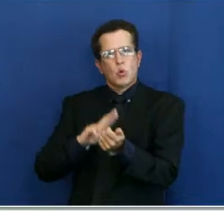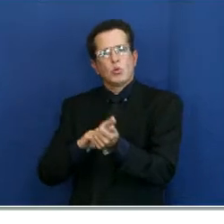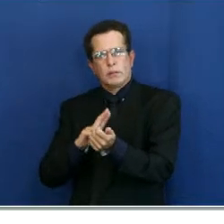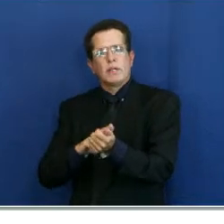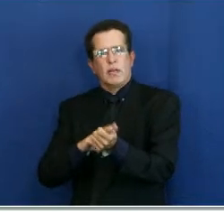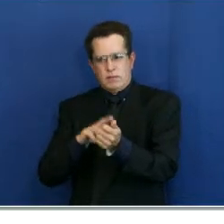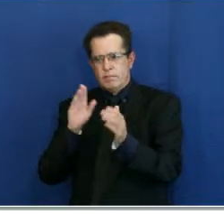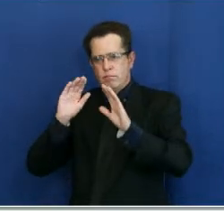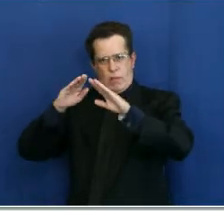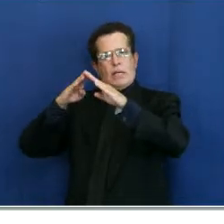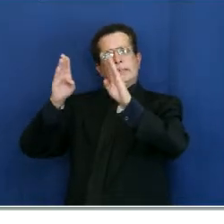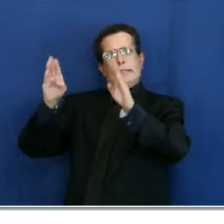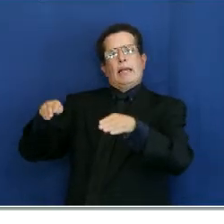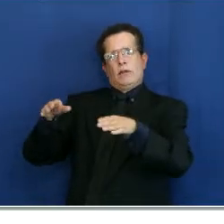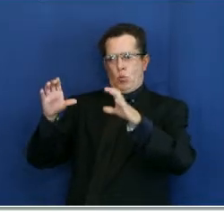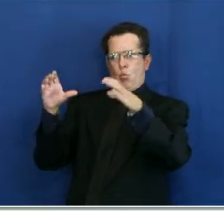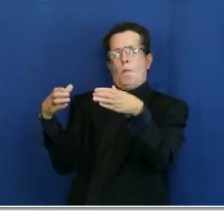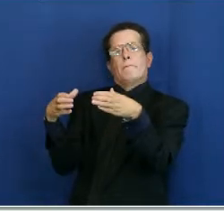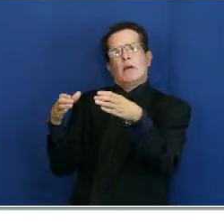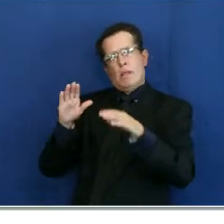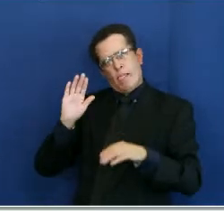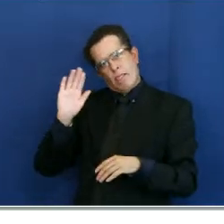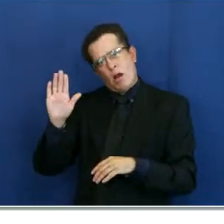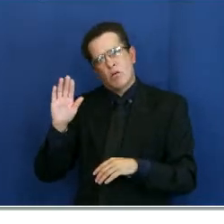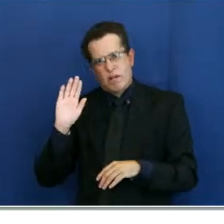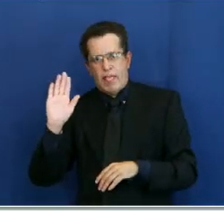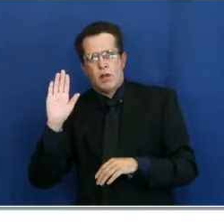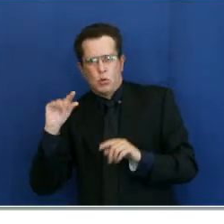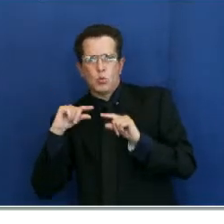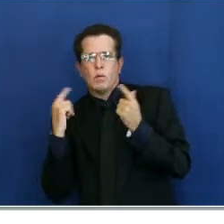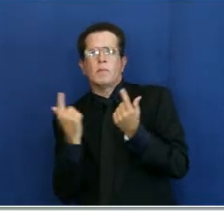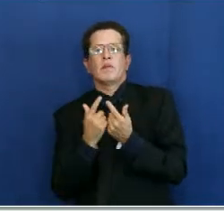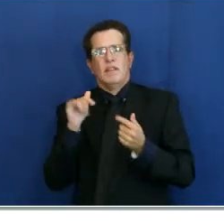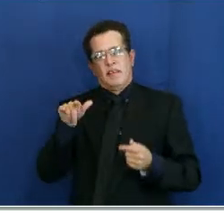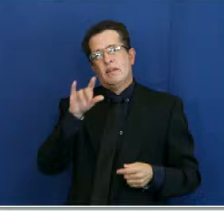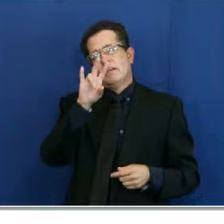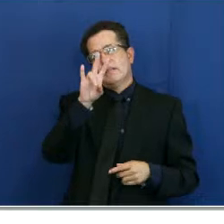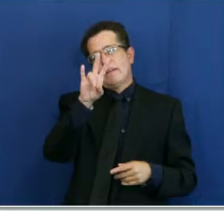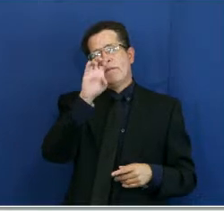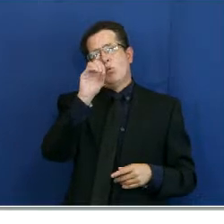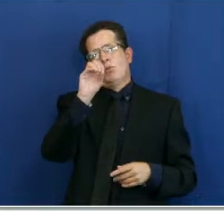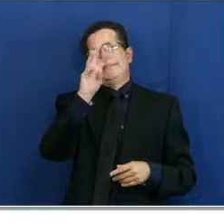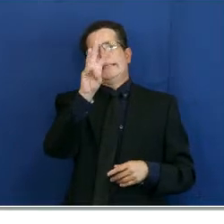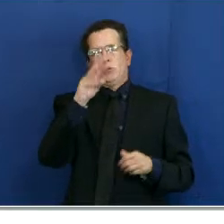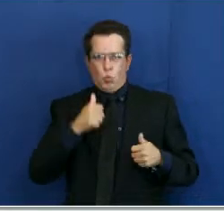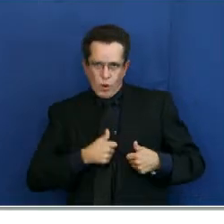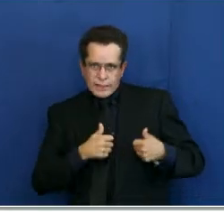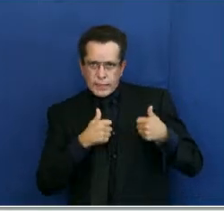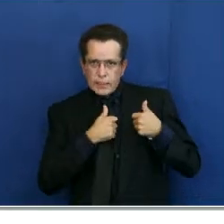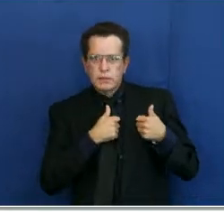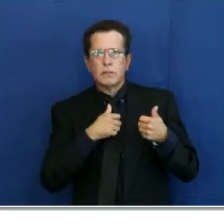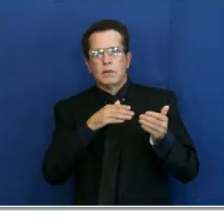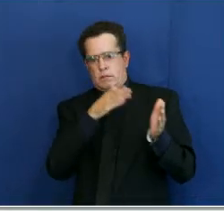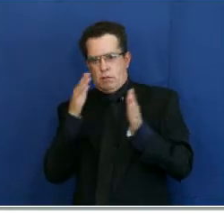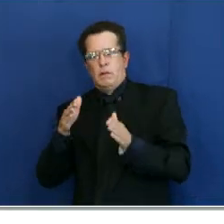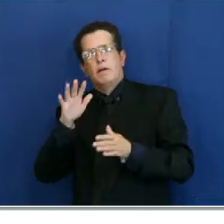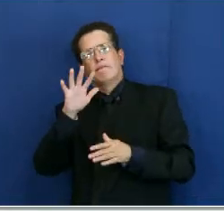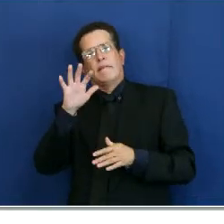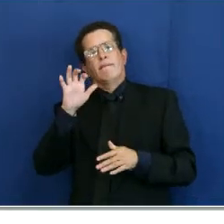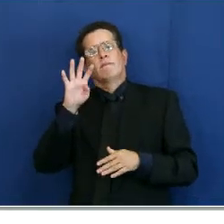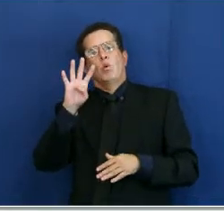other congregate settings. In this category, there have been 706 residents and